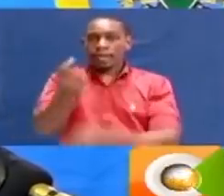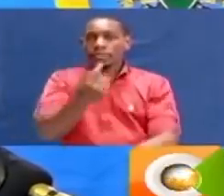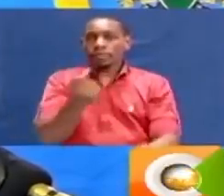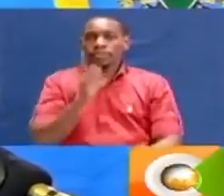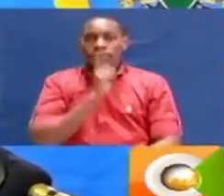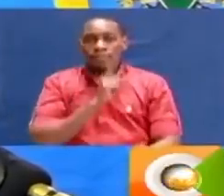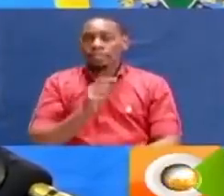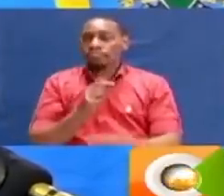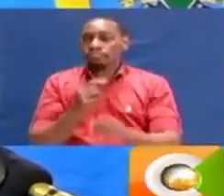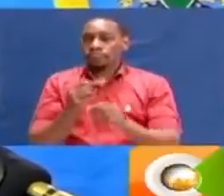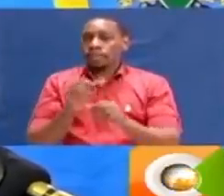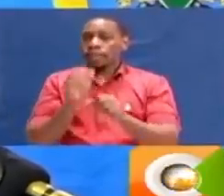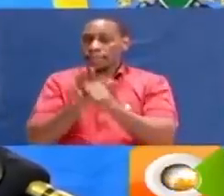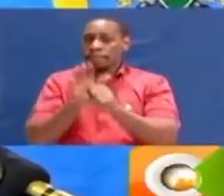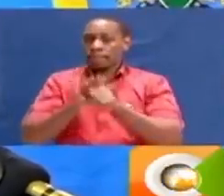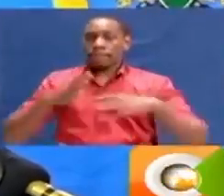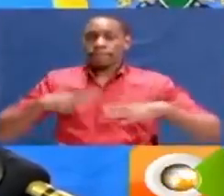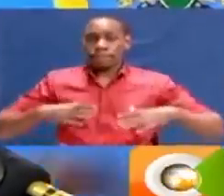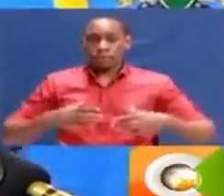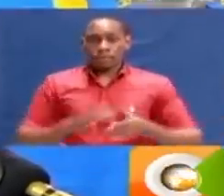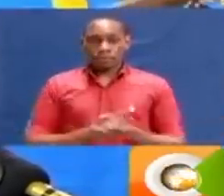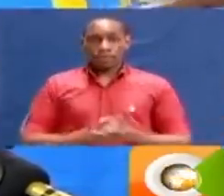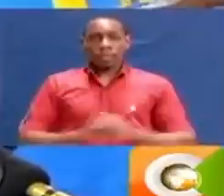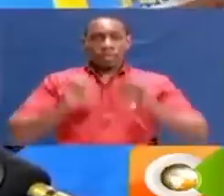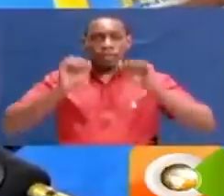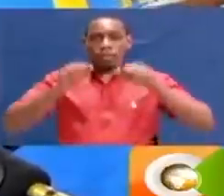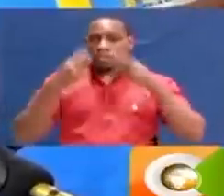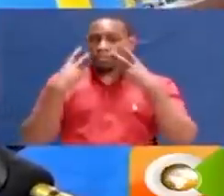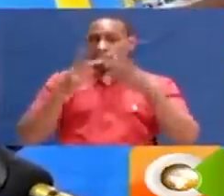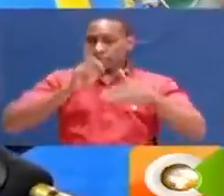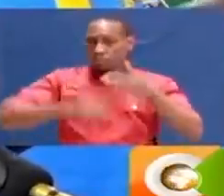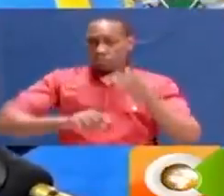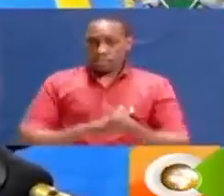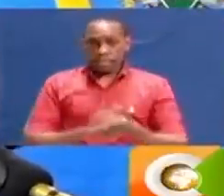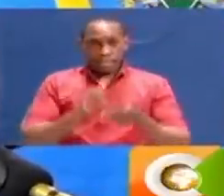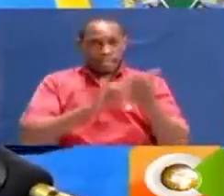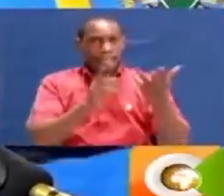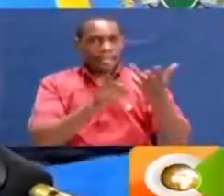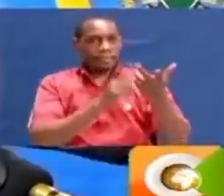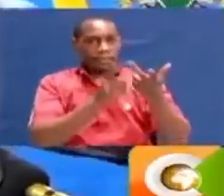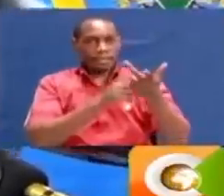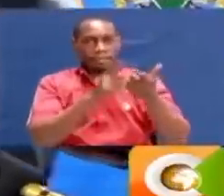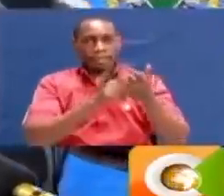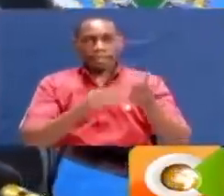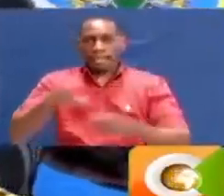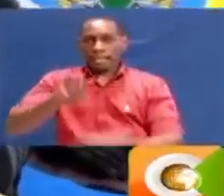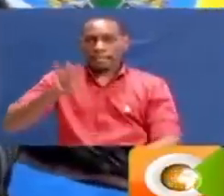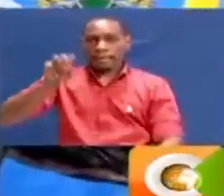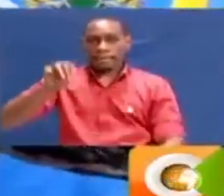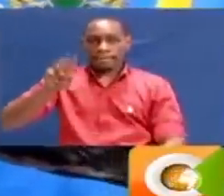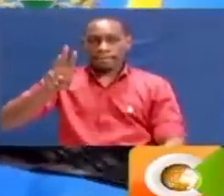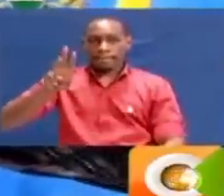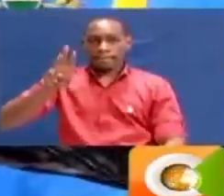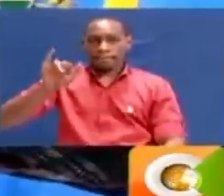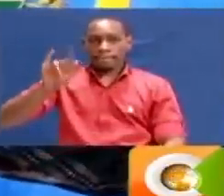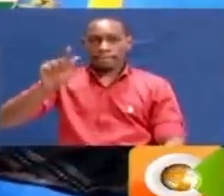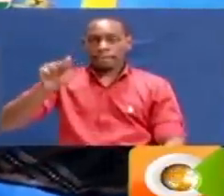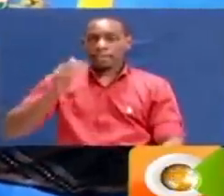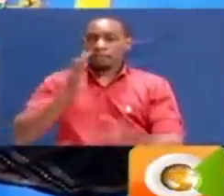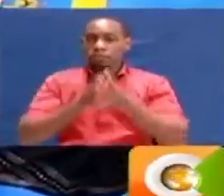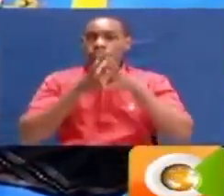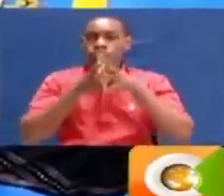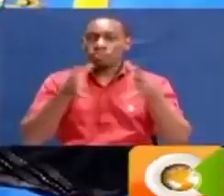of people. But as you can see, the figures in Mvita are really growing. You know, and it